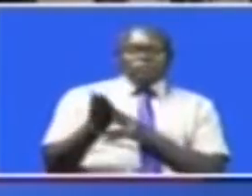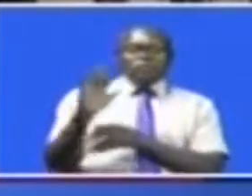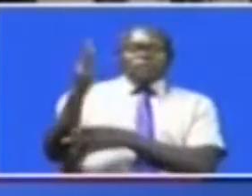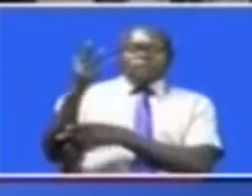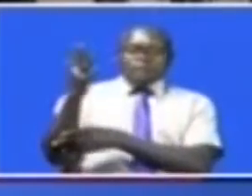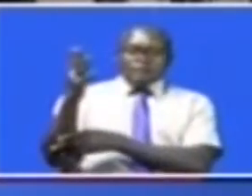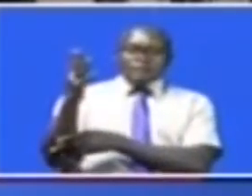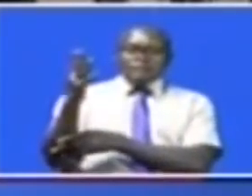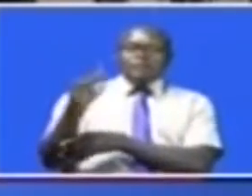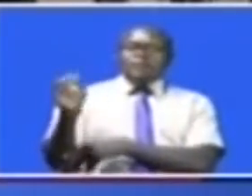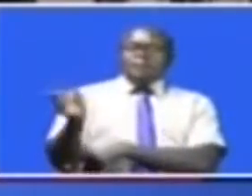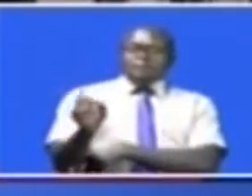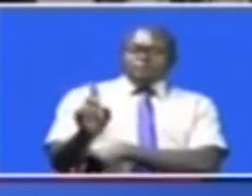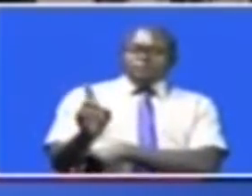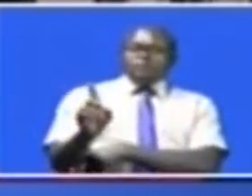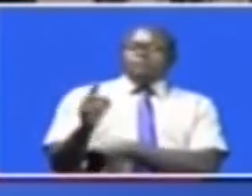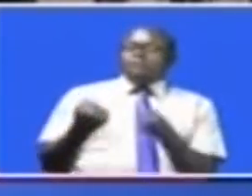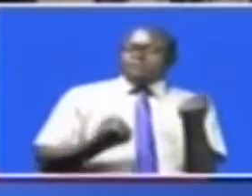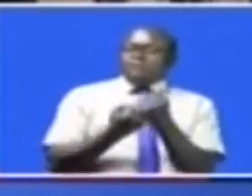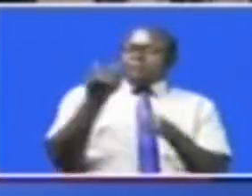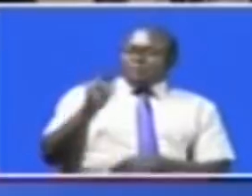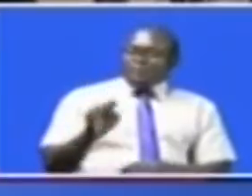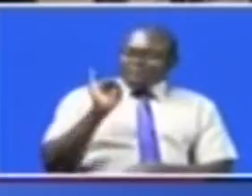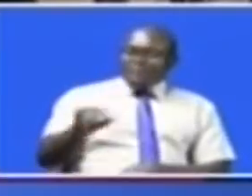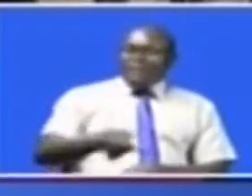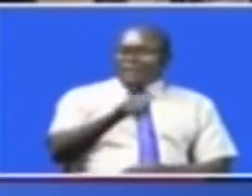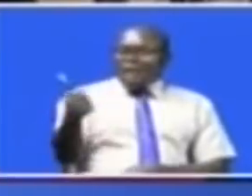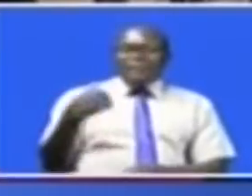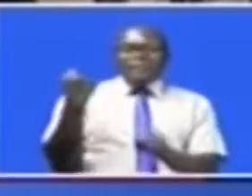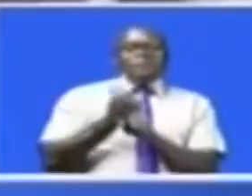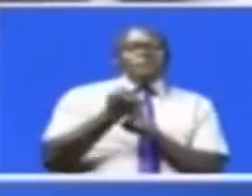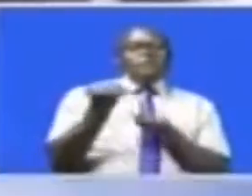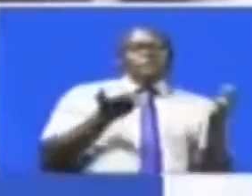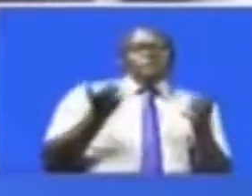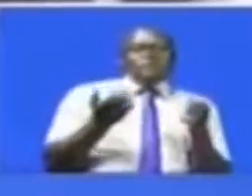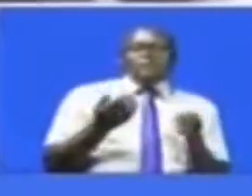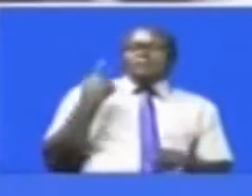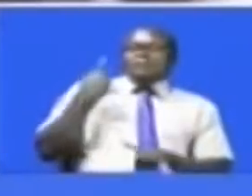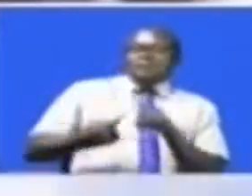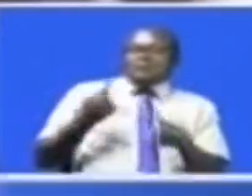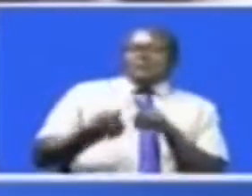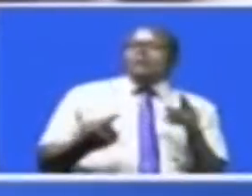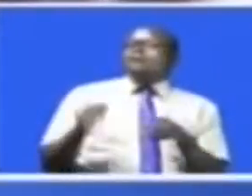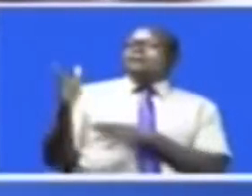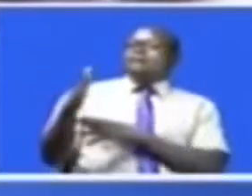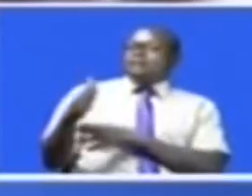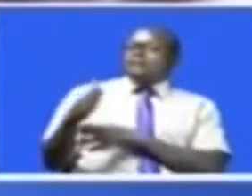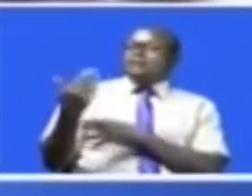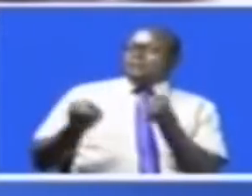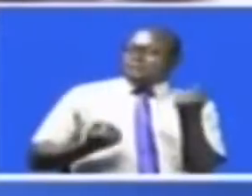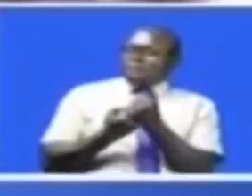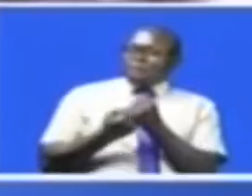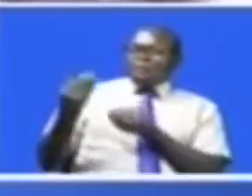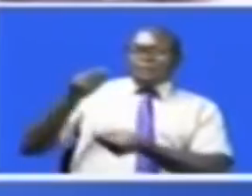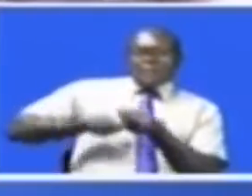forest ministry to support them. And others are doing businesses. For years, fishing was the main